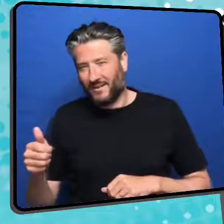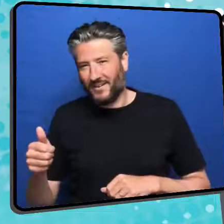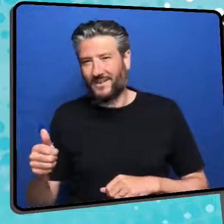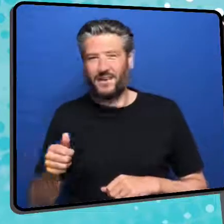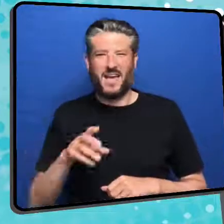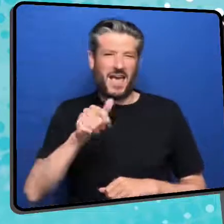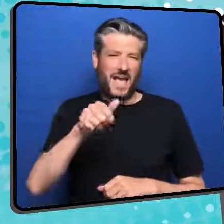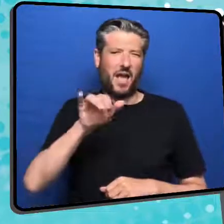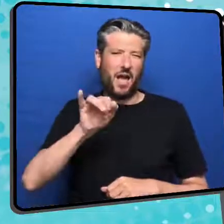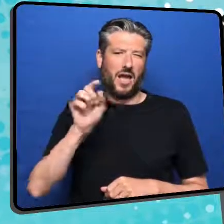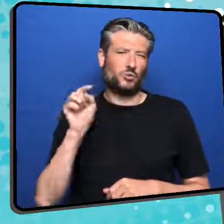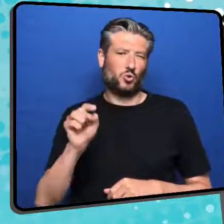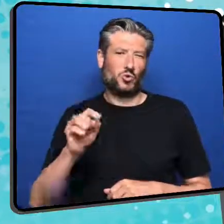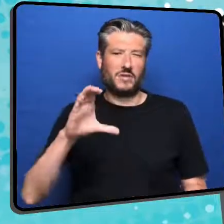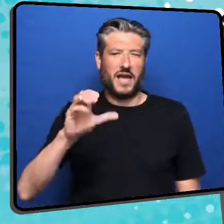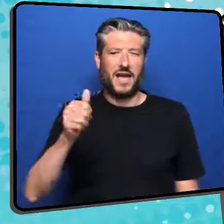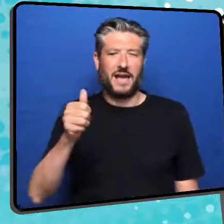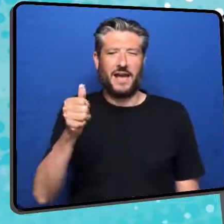it's just above the player.